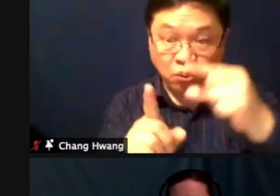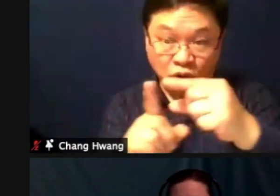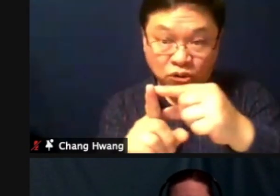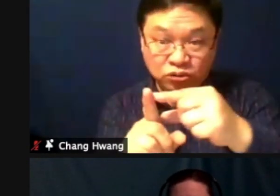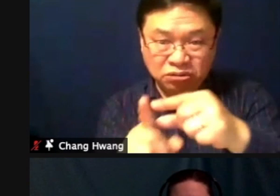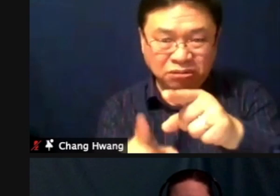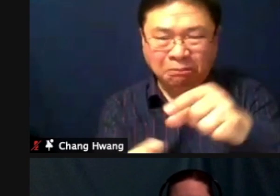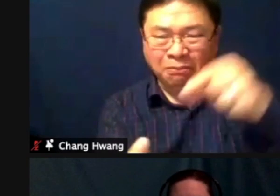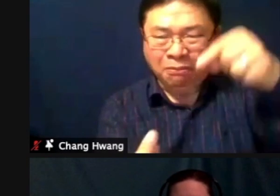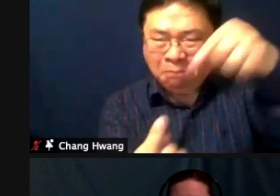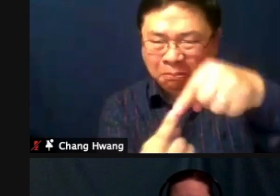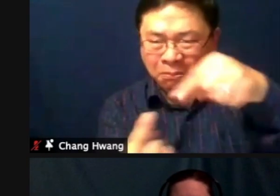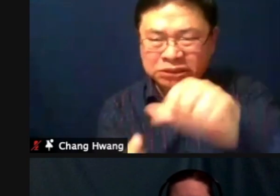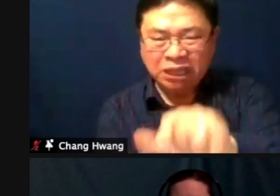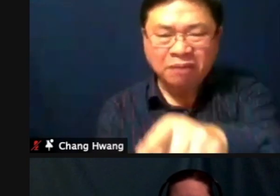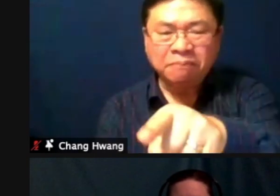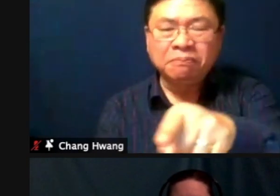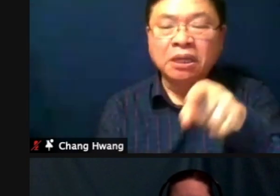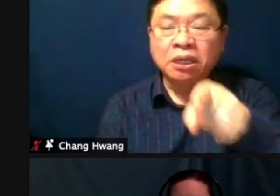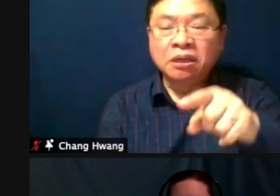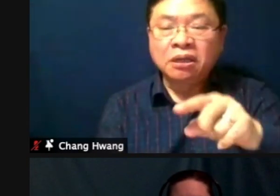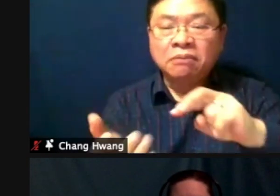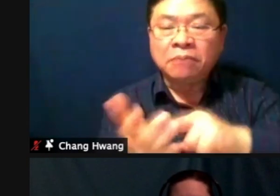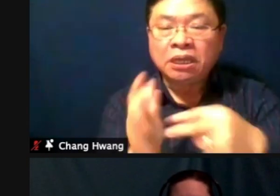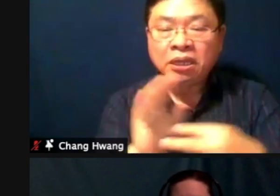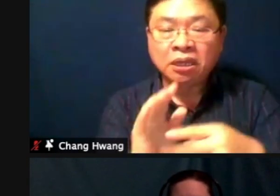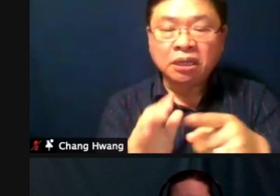Some clarification about the words.